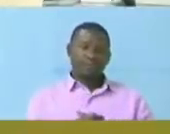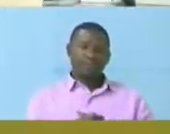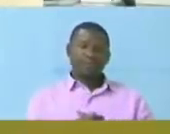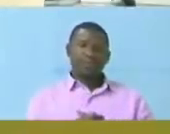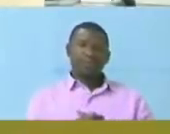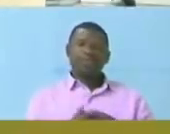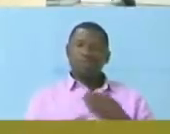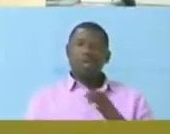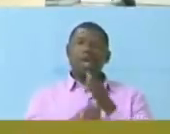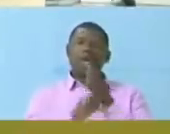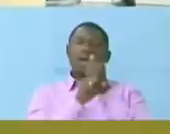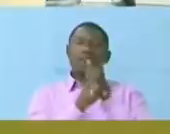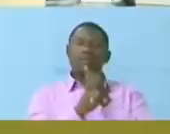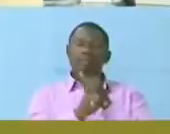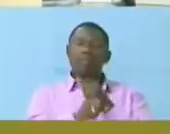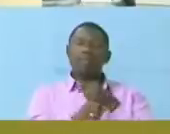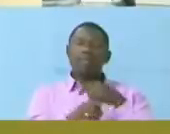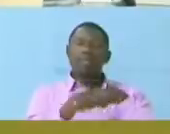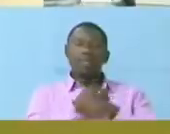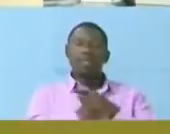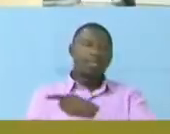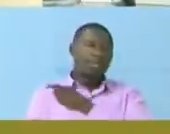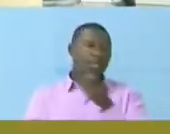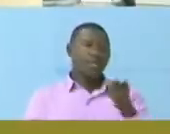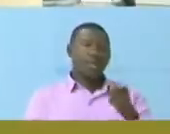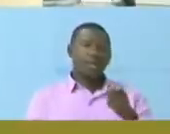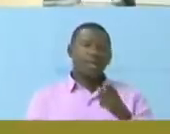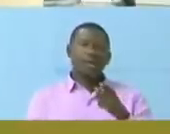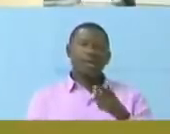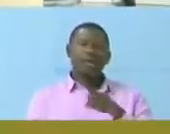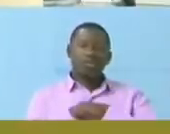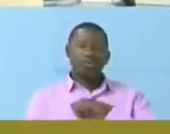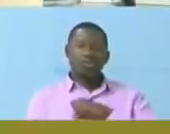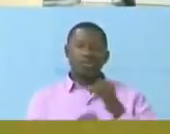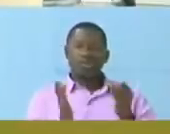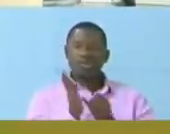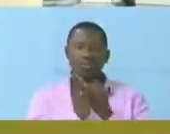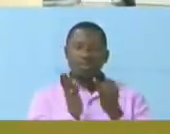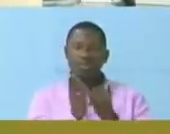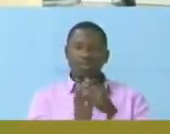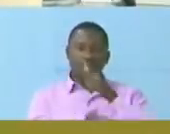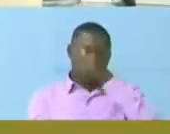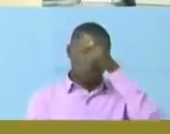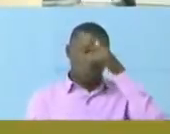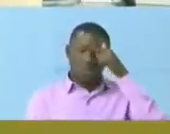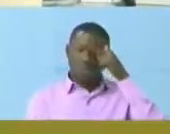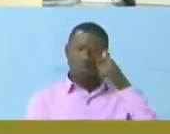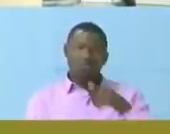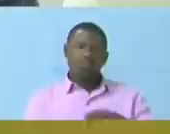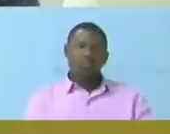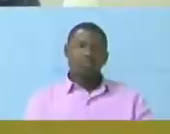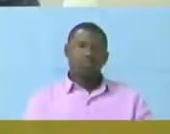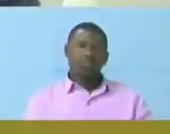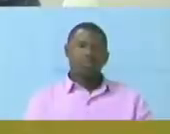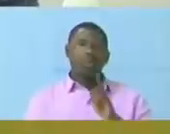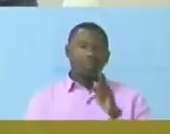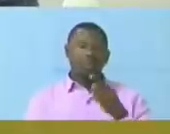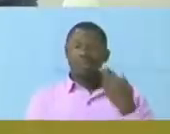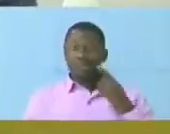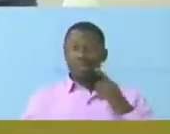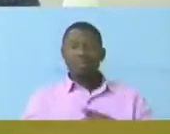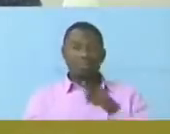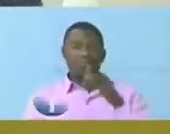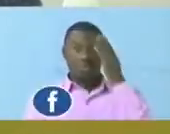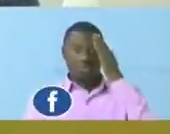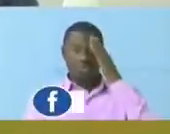Facilitate the conduct of their investigation. But at this time you knew that Gambia